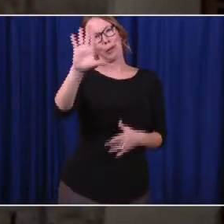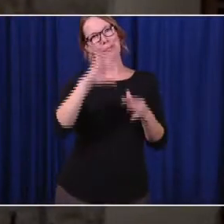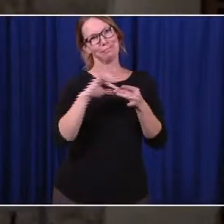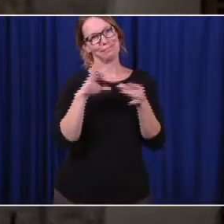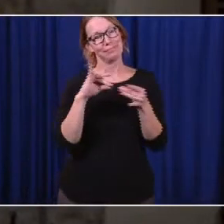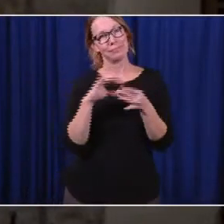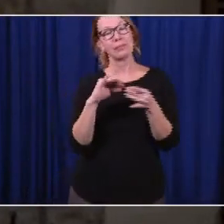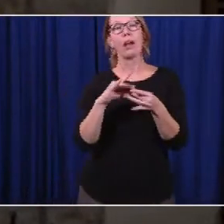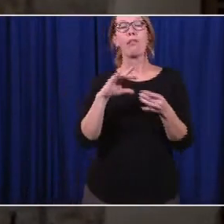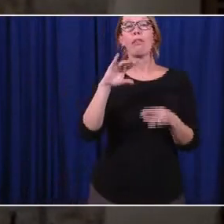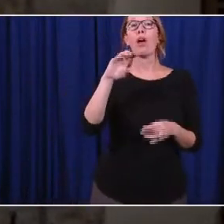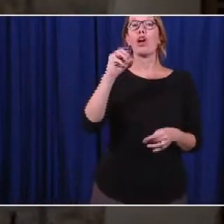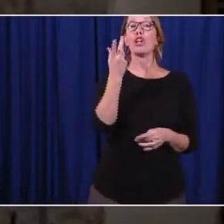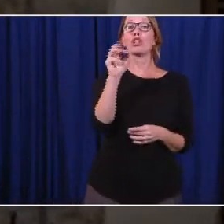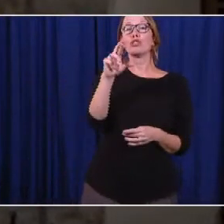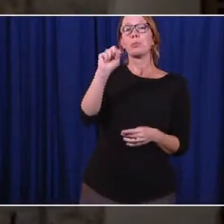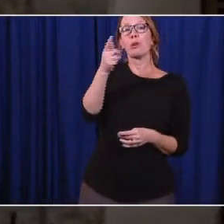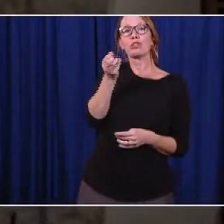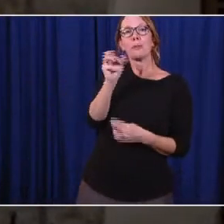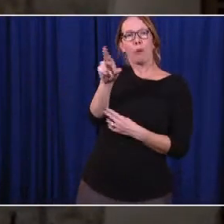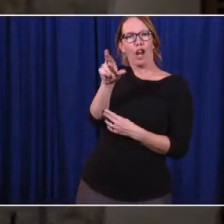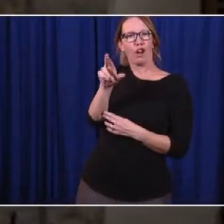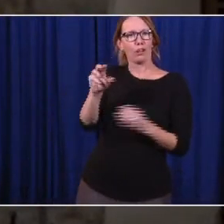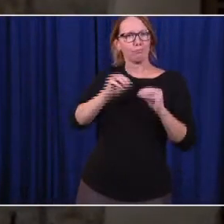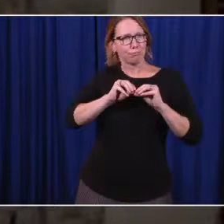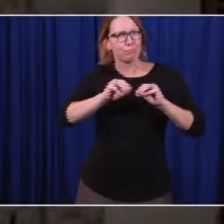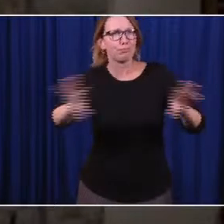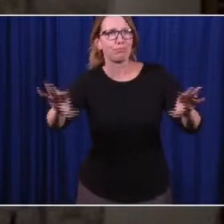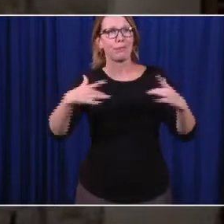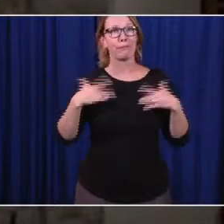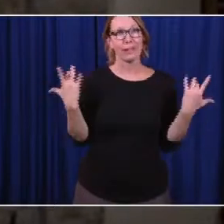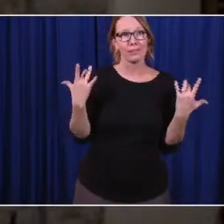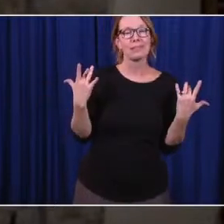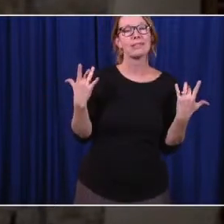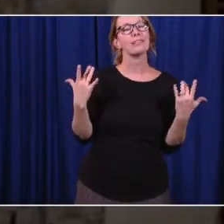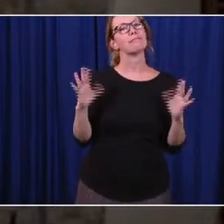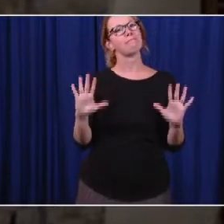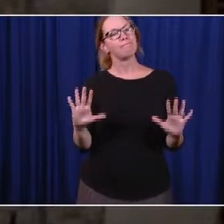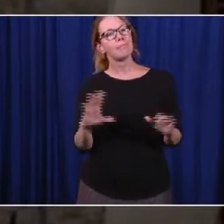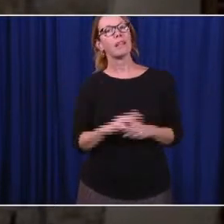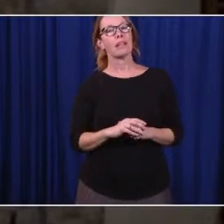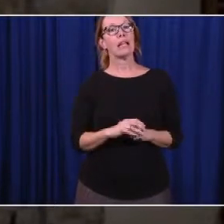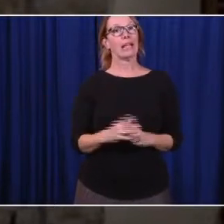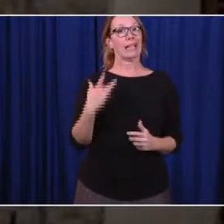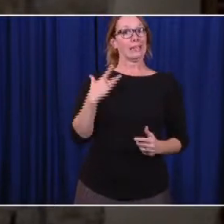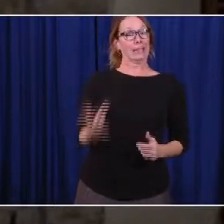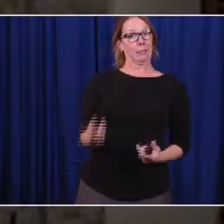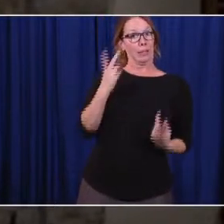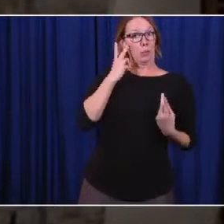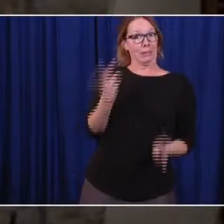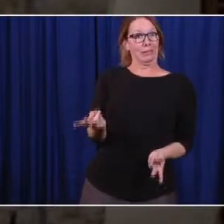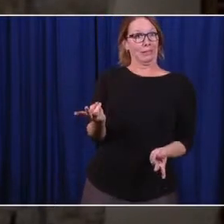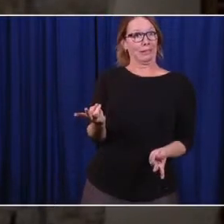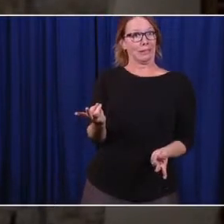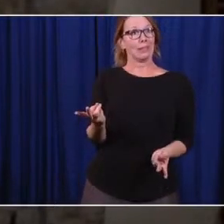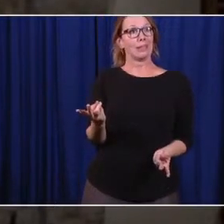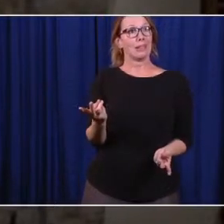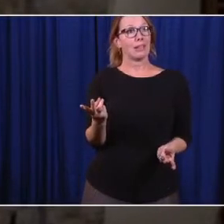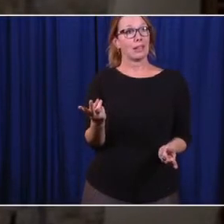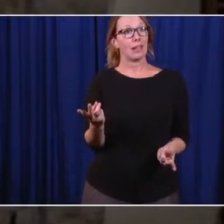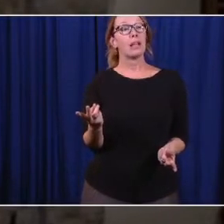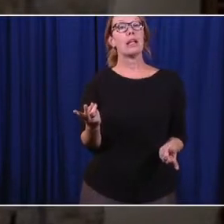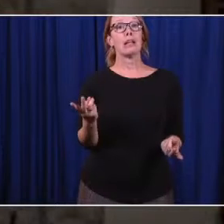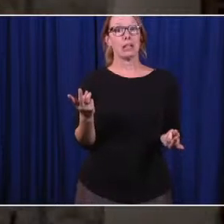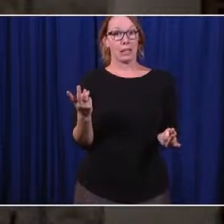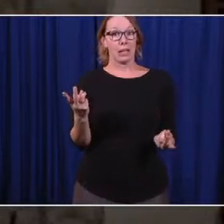in those we can tell, where it occurred. What we normally see now, though, with such widespread